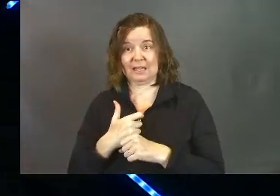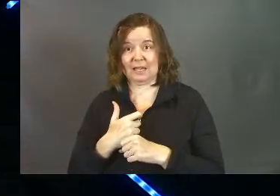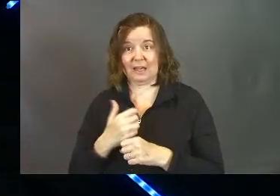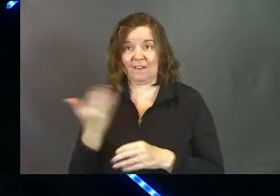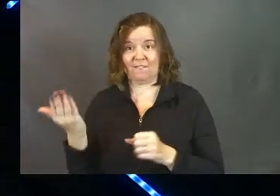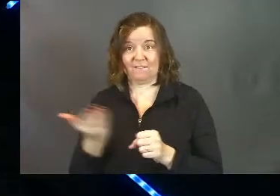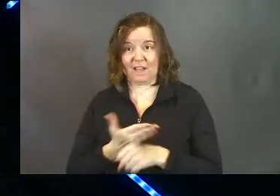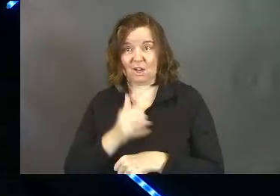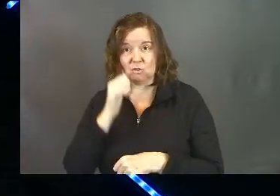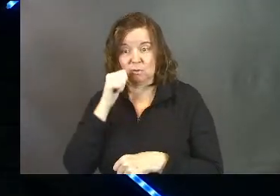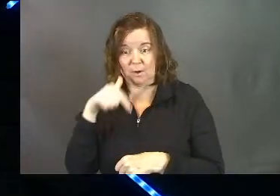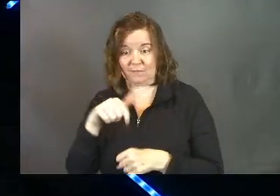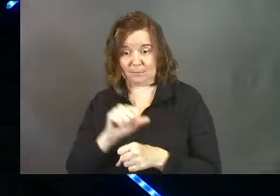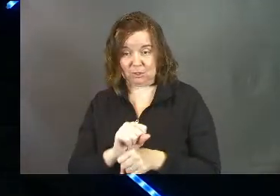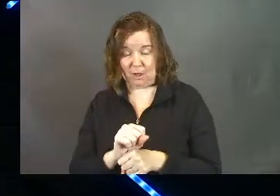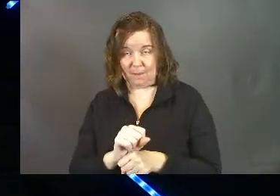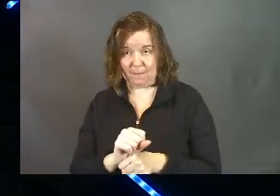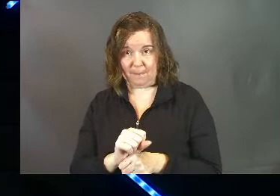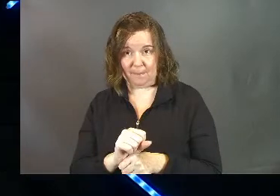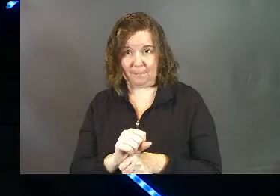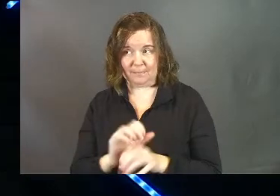fired tomorrow from this job, don't.